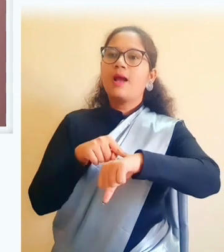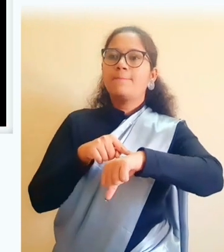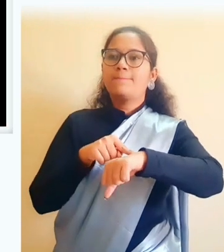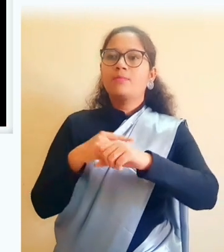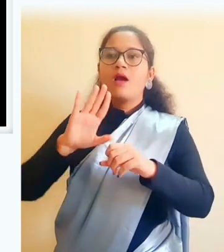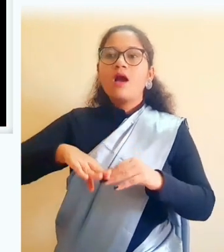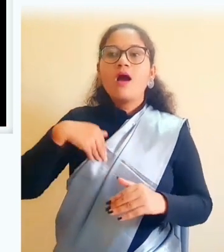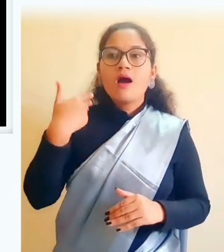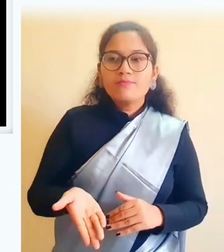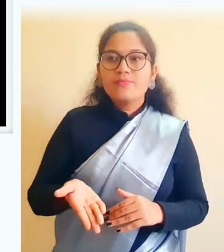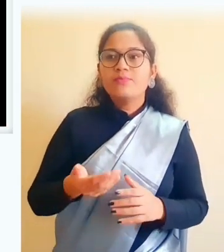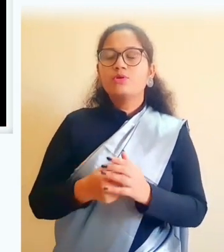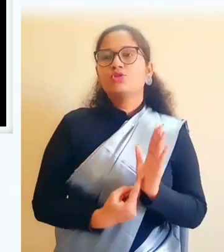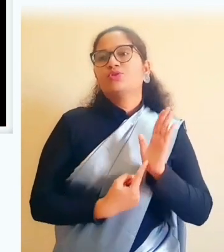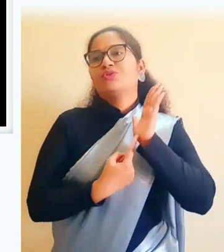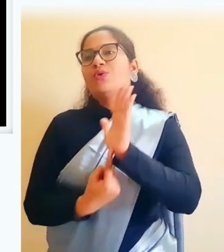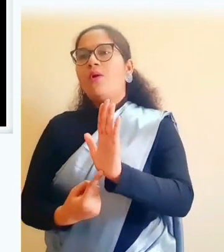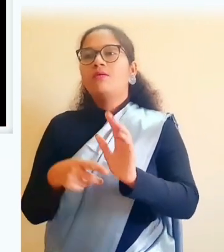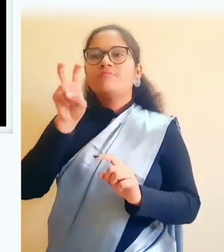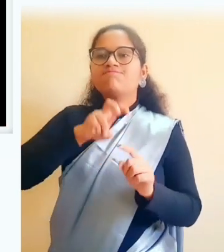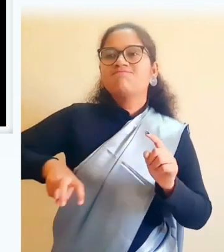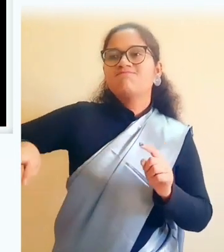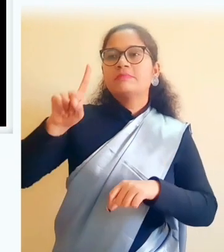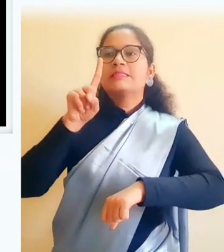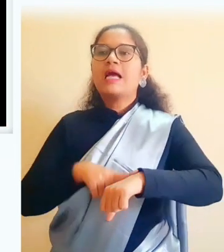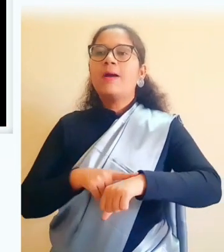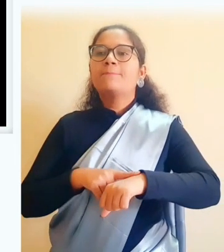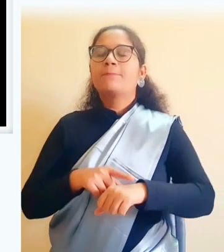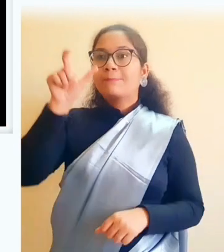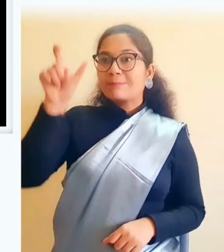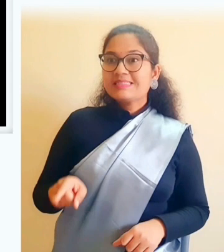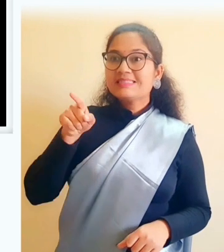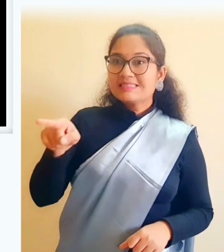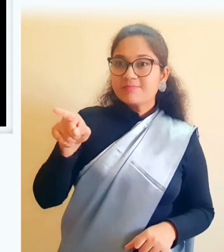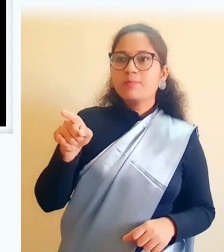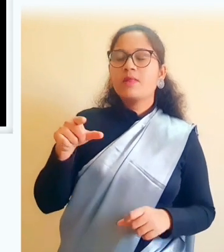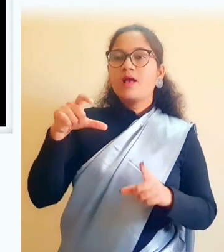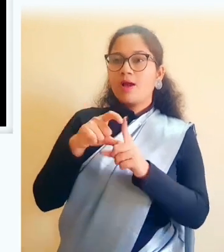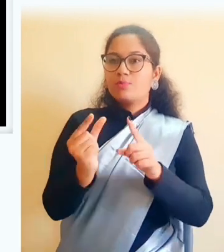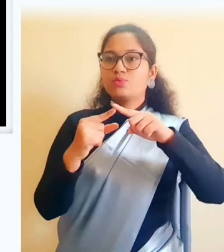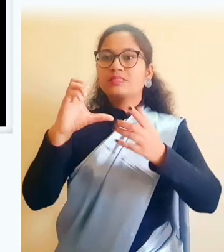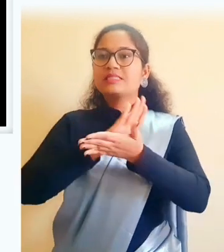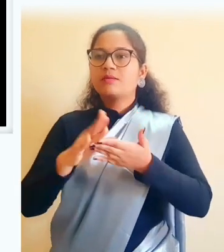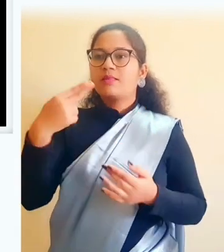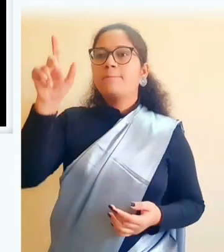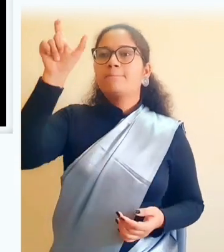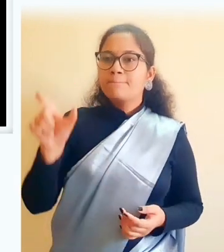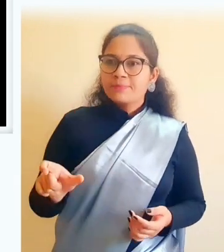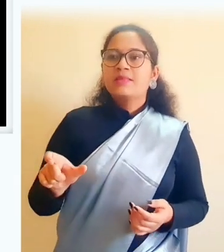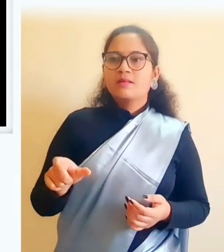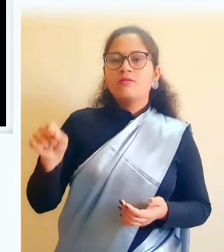century after it was reproduced in a travelogue based on the observations of a Dutch traveller, Johan